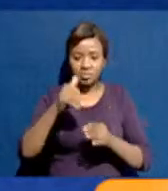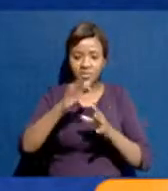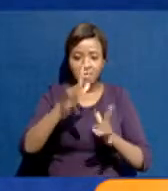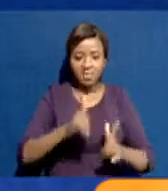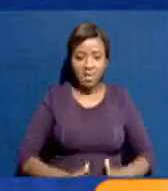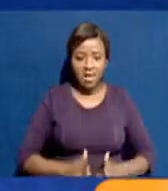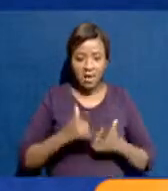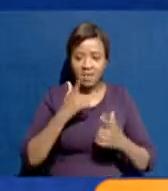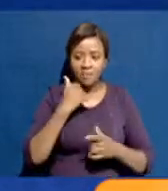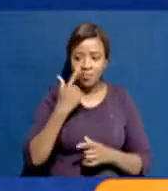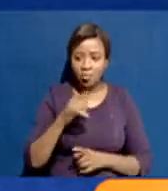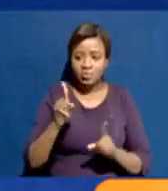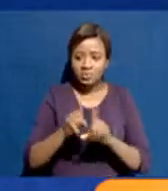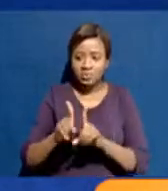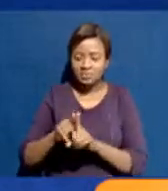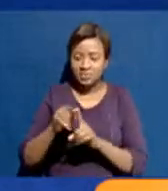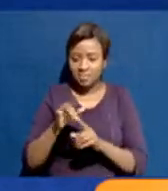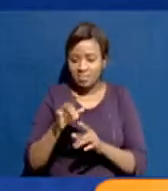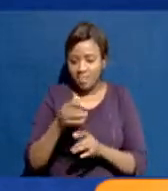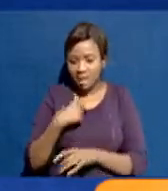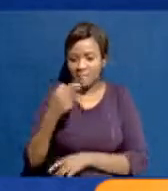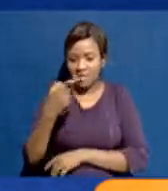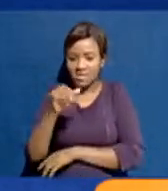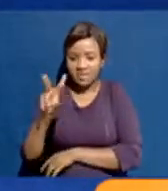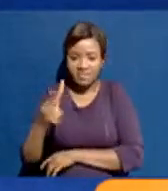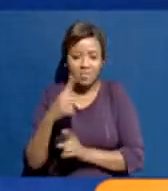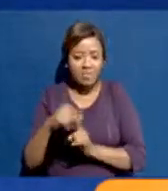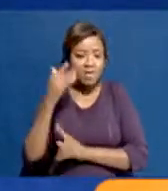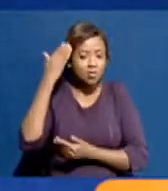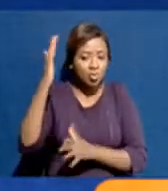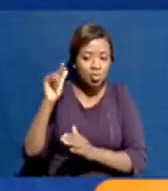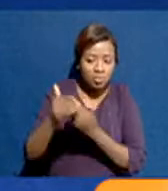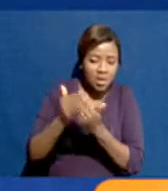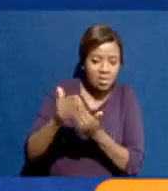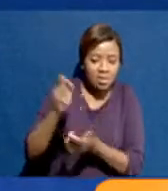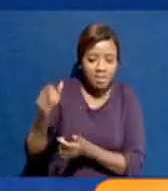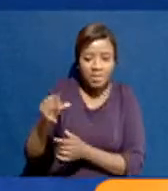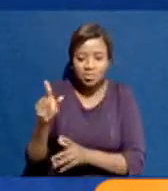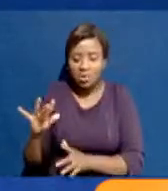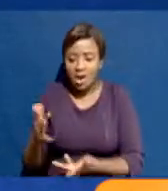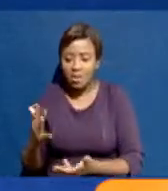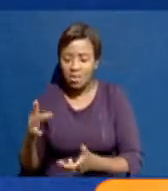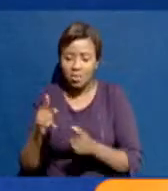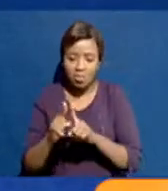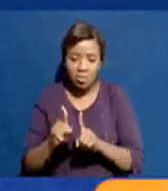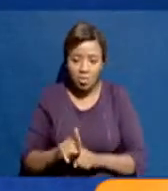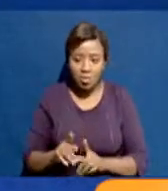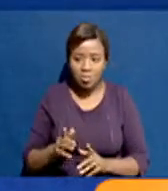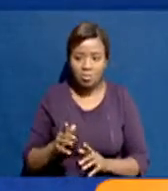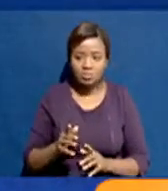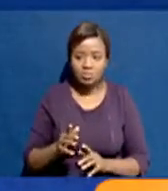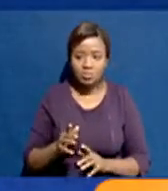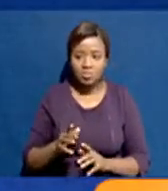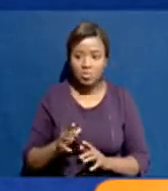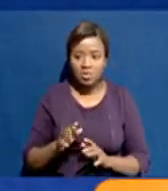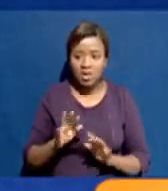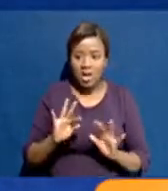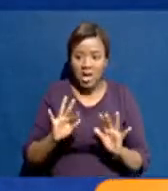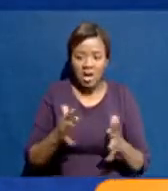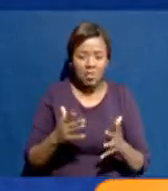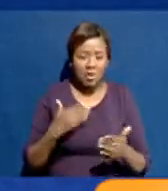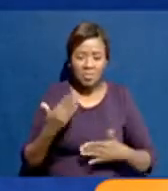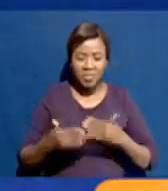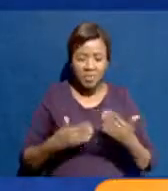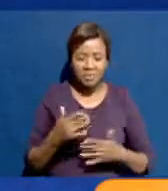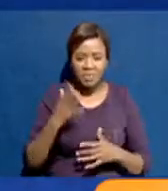like that, who is also living with HIV, and they didn't know how to handle that situation, or they themselves are still living in denial